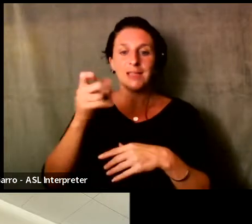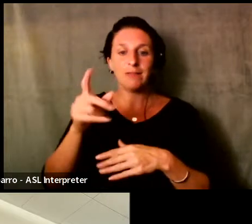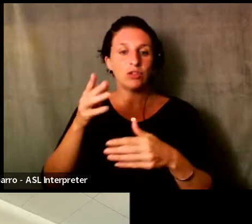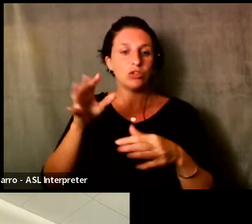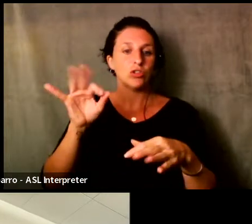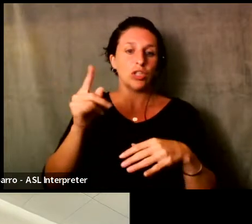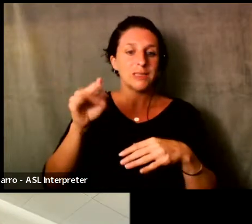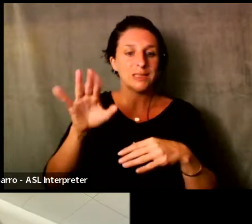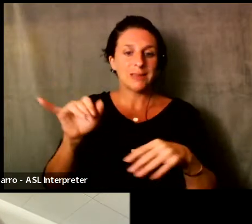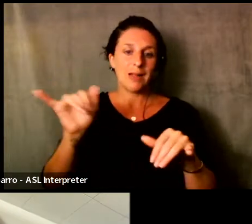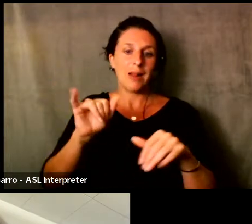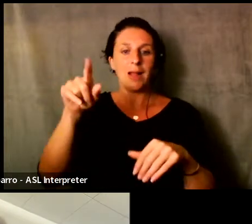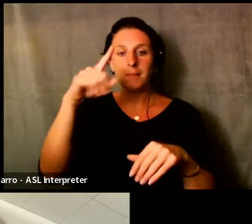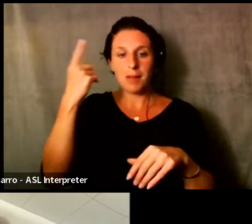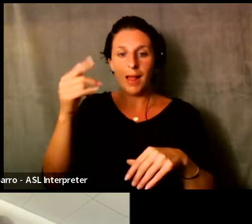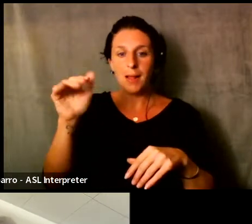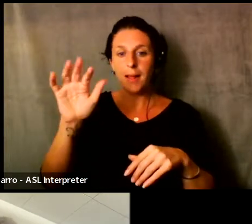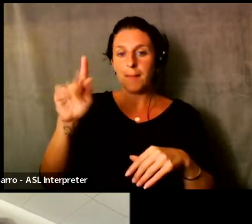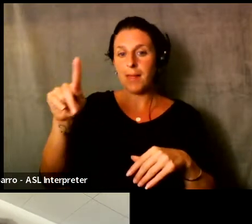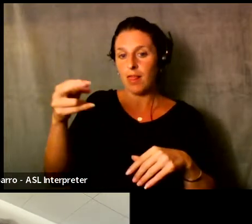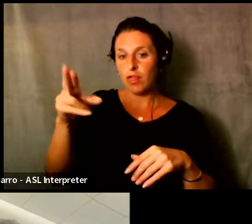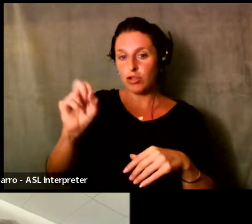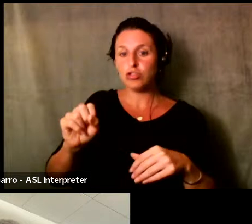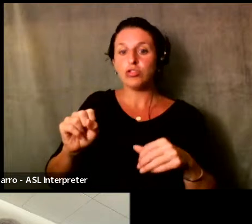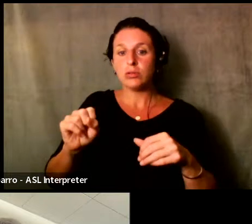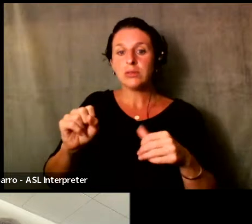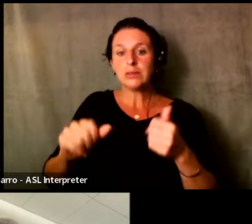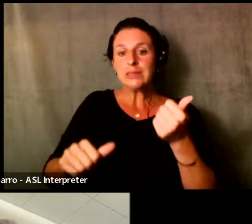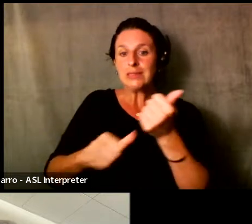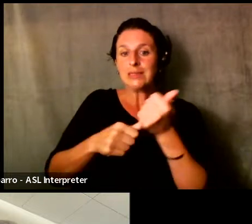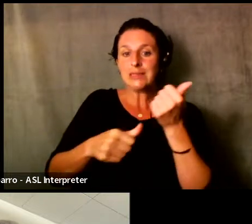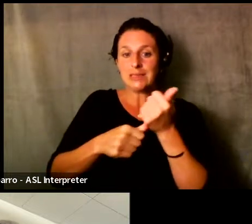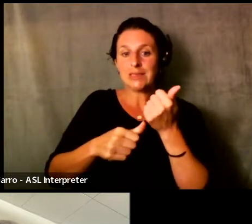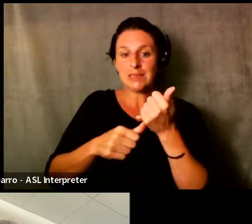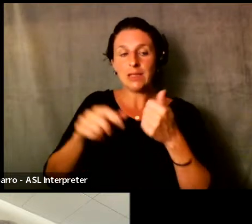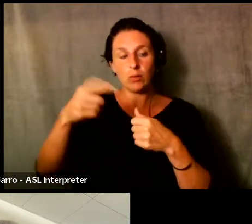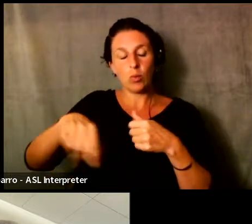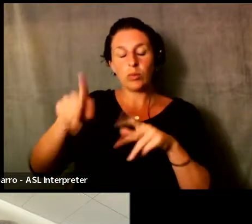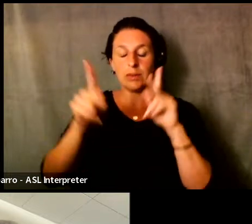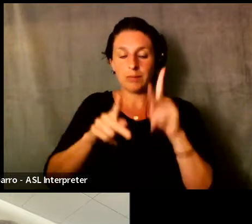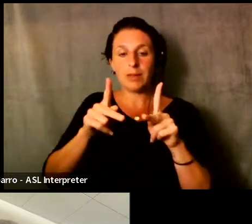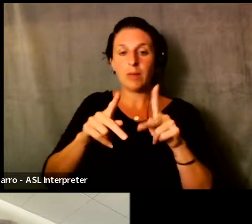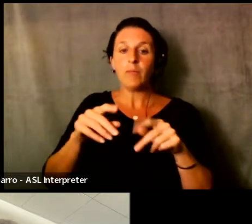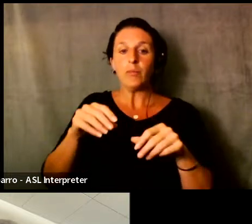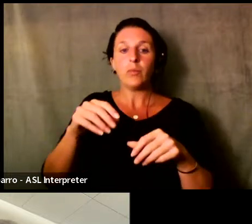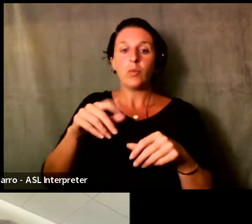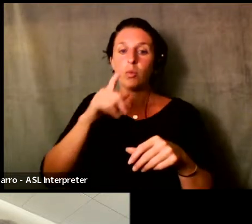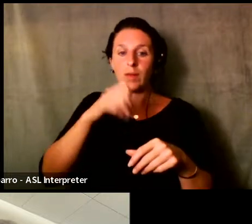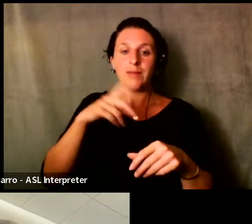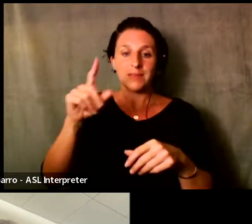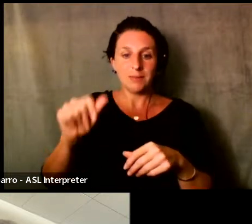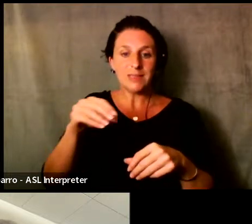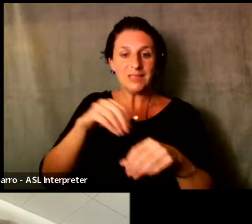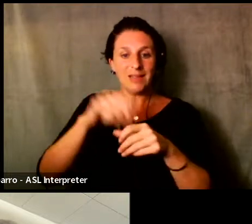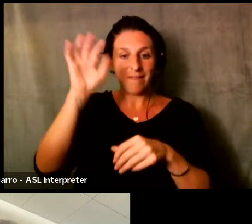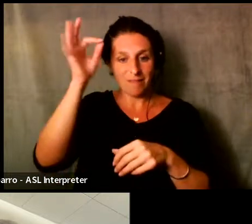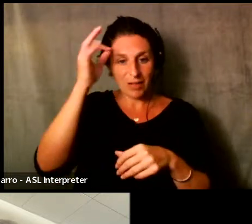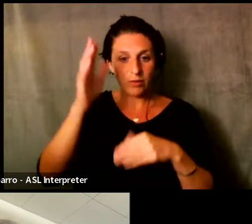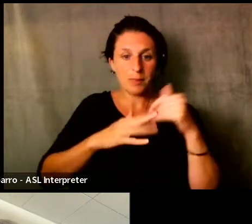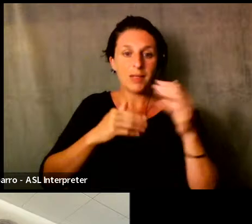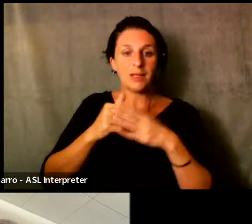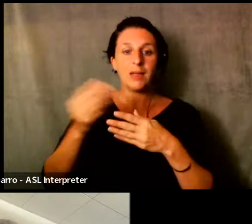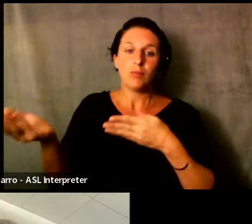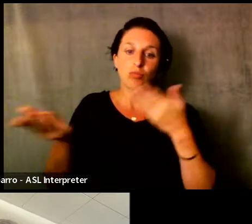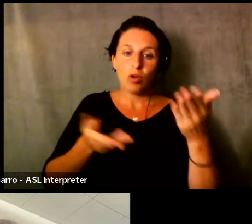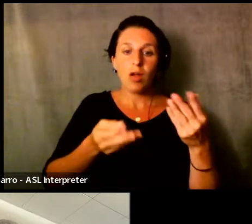Black Panthers assisted the people with disabilities in the federal building. They brought us dinner and food